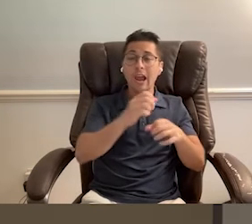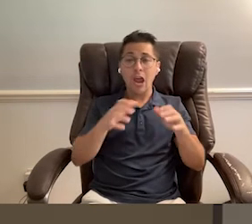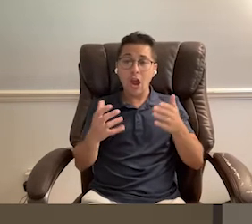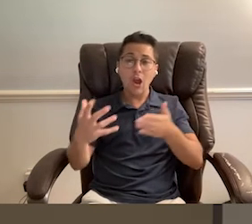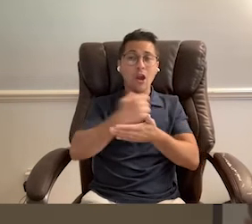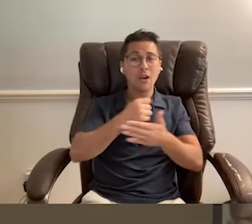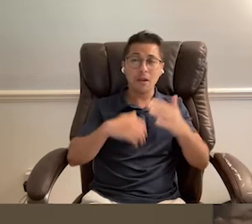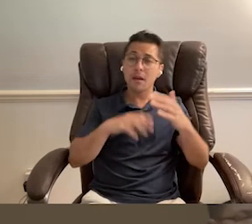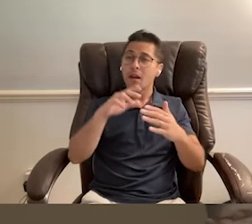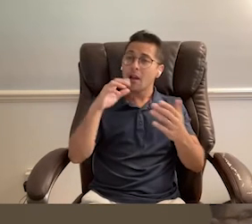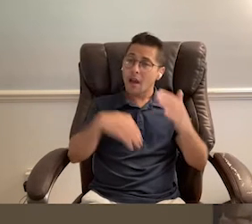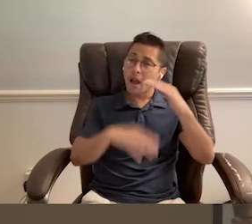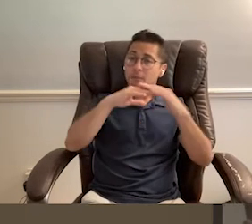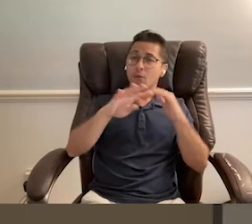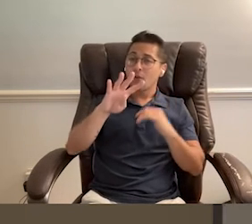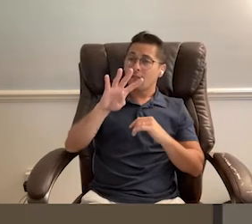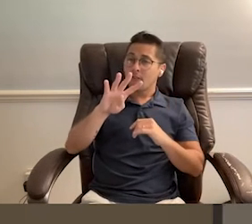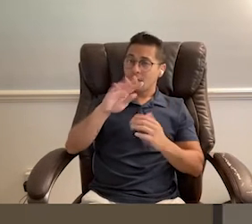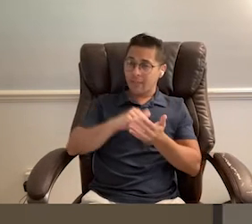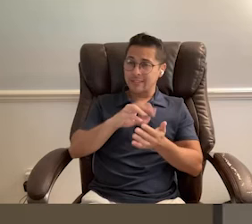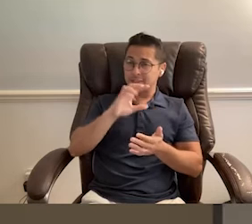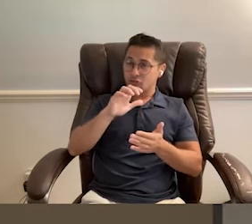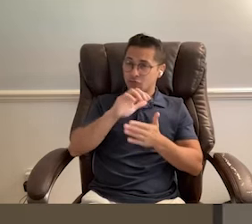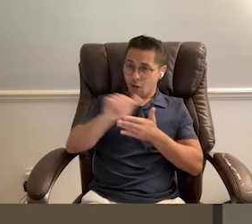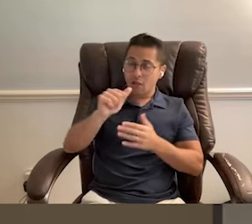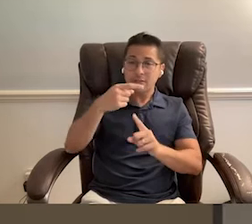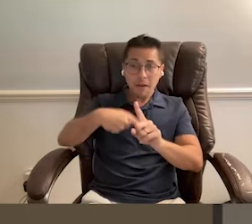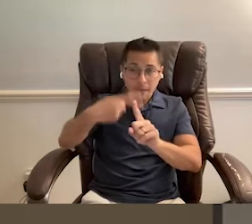$4,600 a month without losing their iBudget waiver. Now they